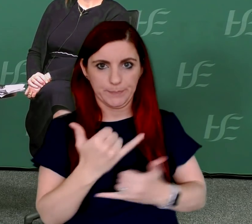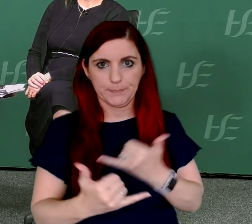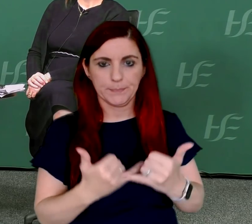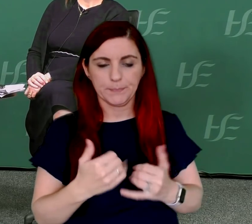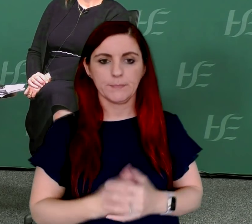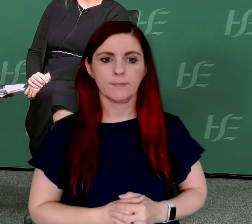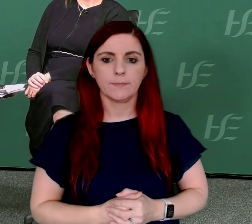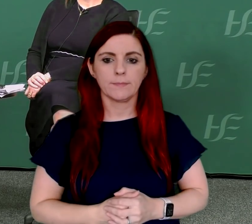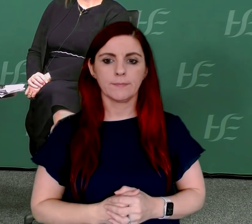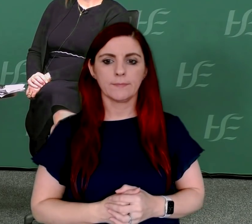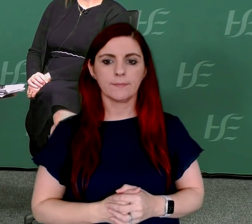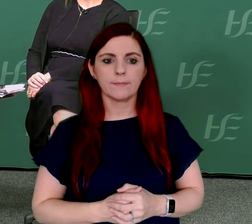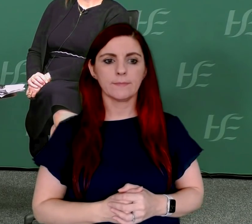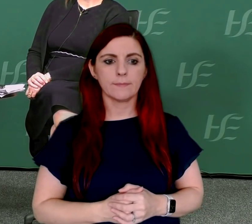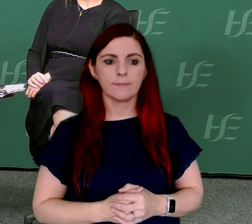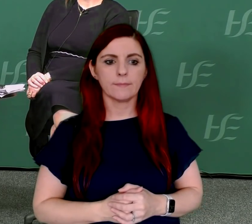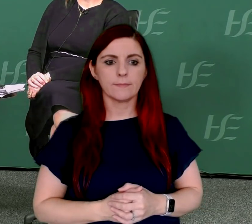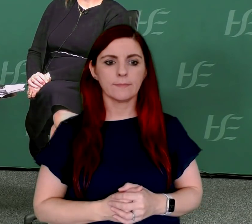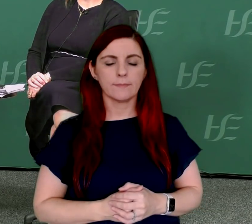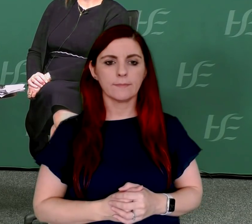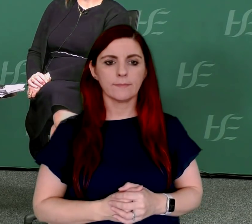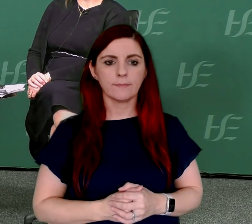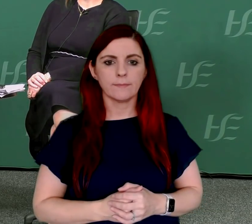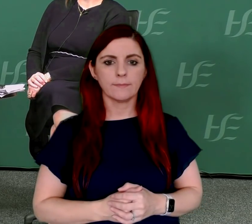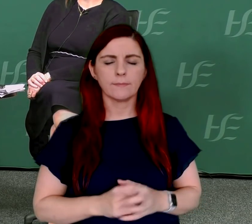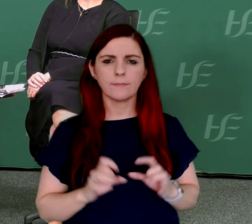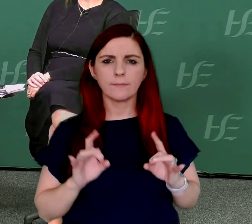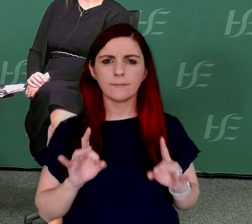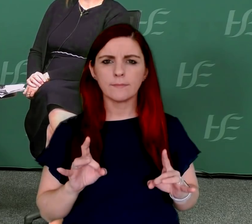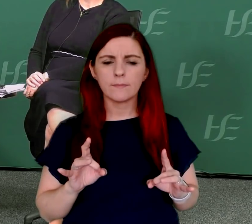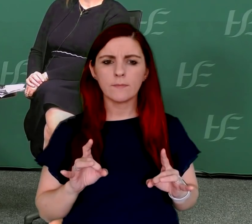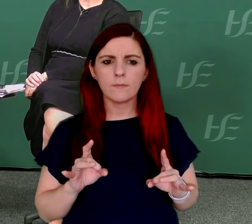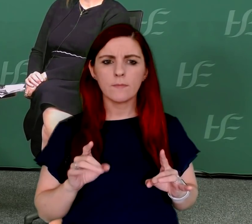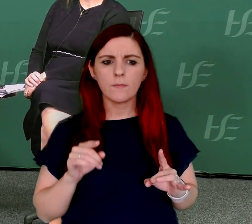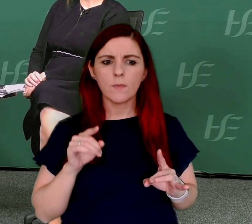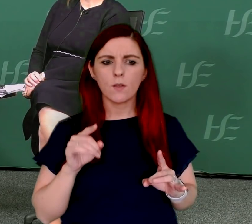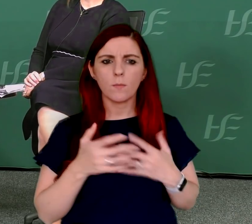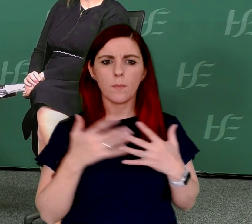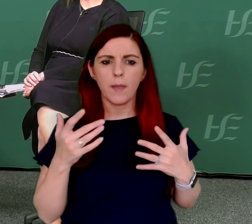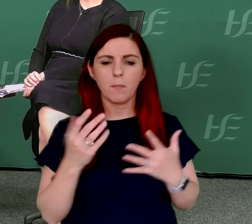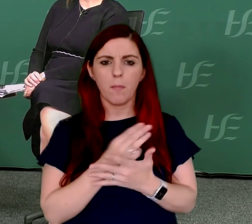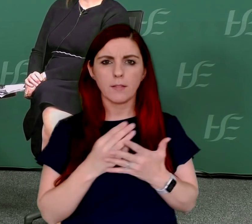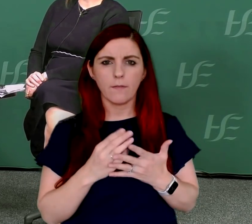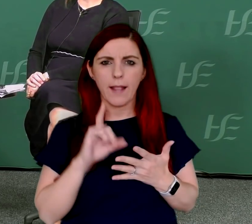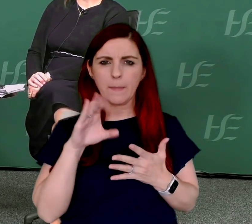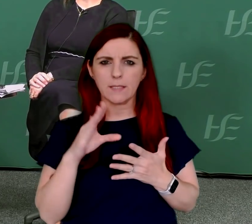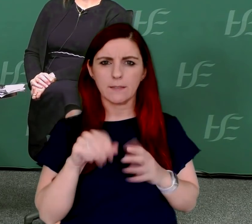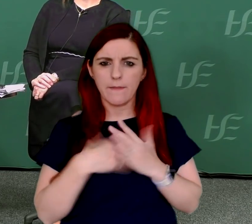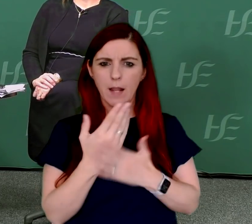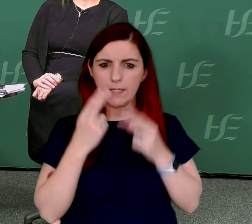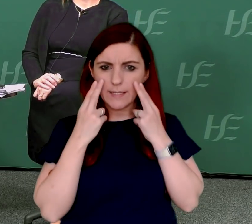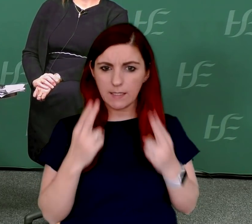400. Yeah. So there's I suppose a big capital development that's required kind of next year and